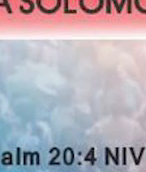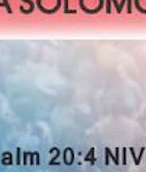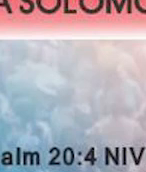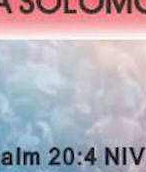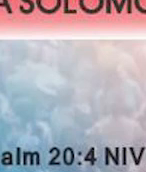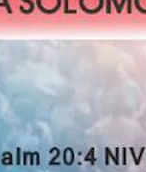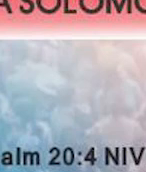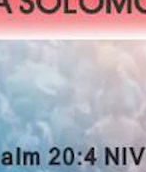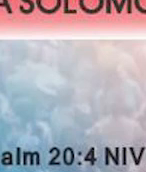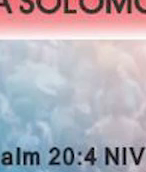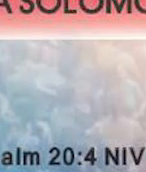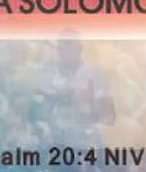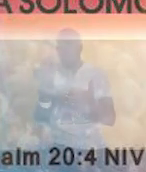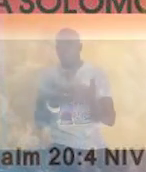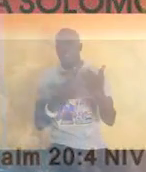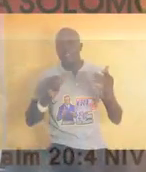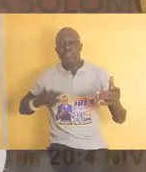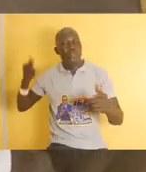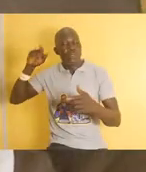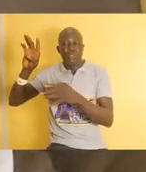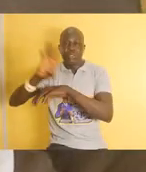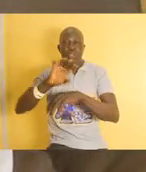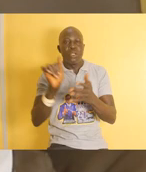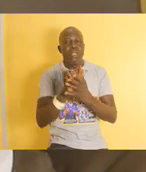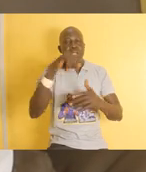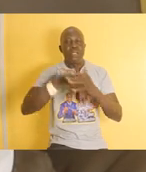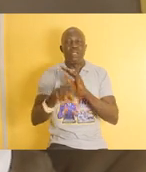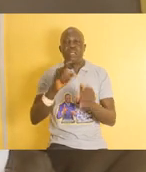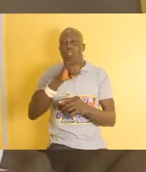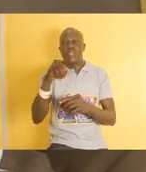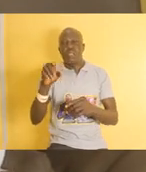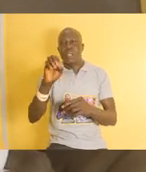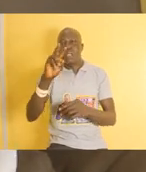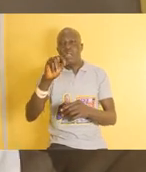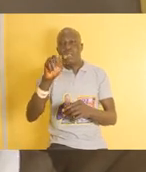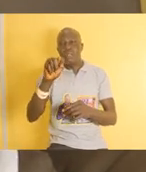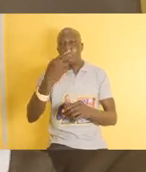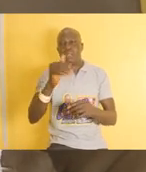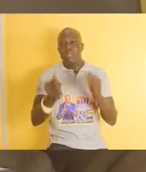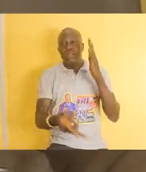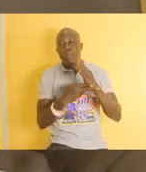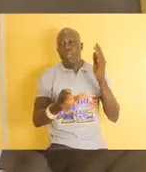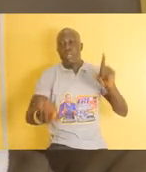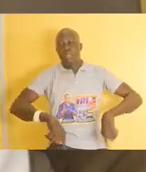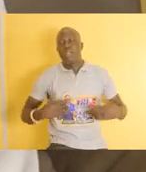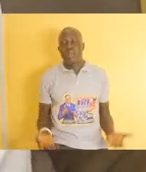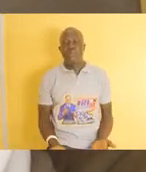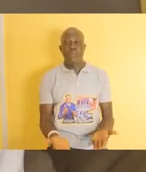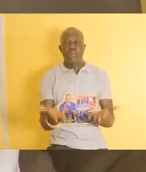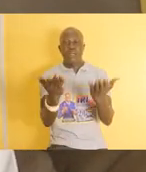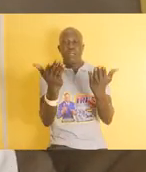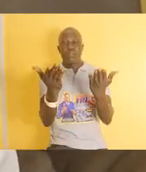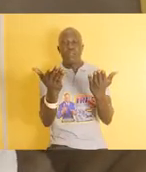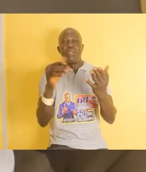101 52 98 950 Seed of Agony Church Luma Abiyade ni Zenith Bank loruko Jesu aye re ma dide